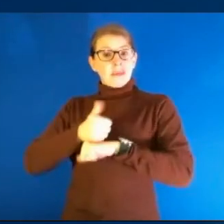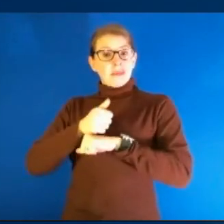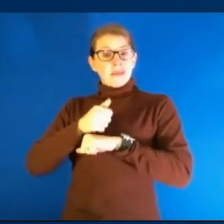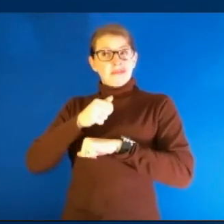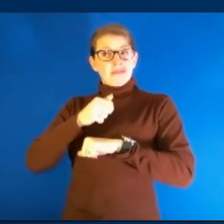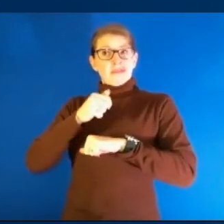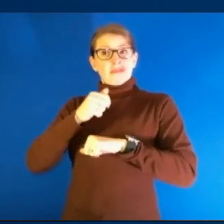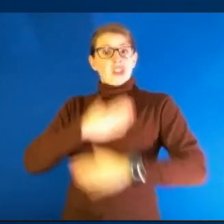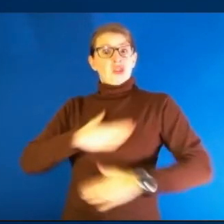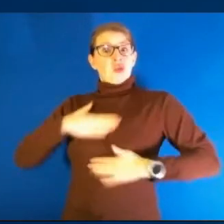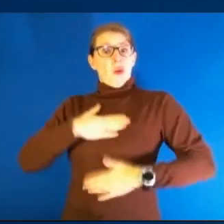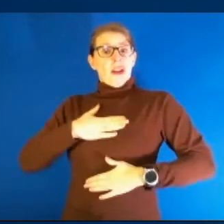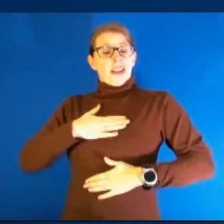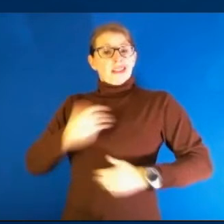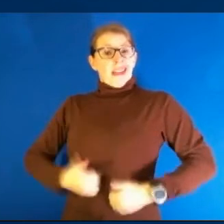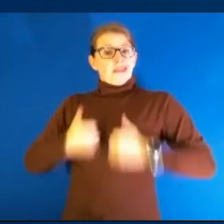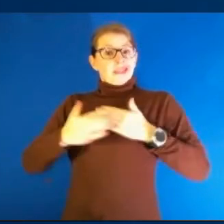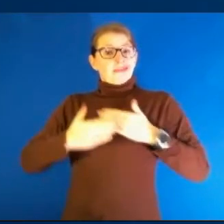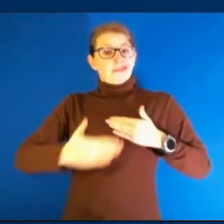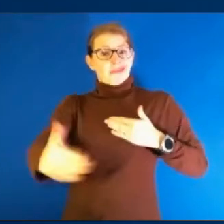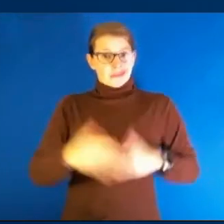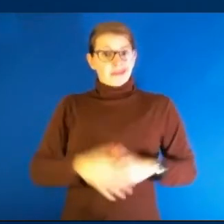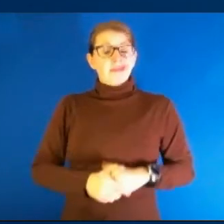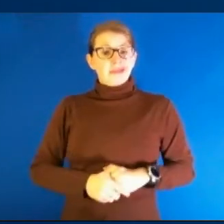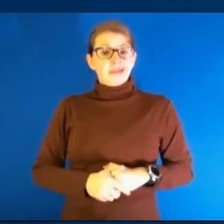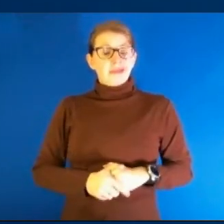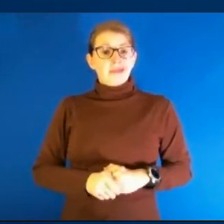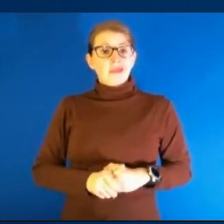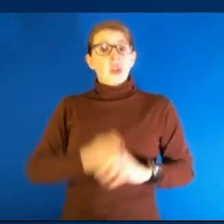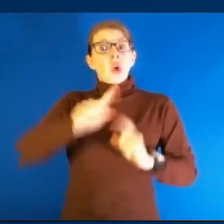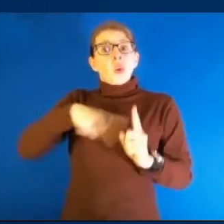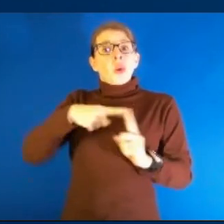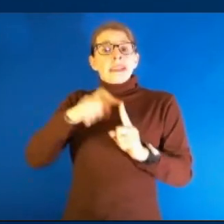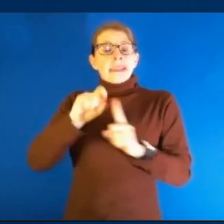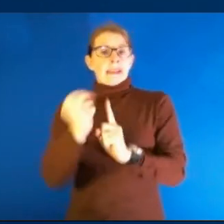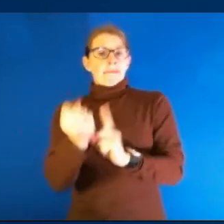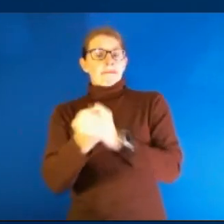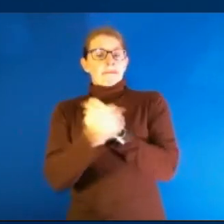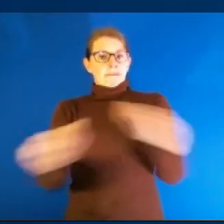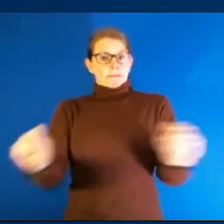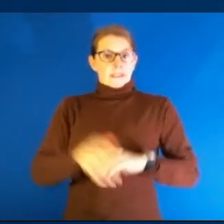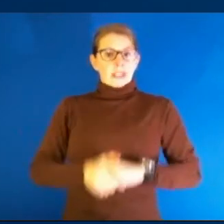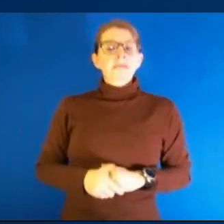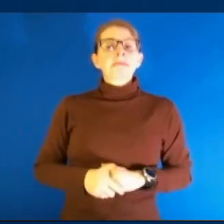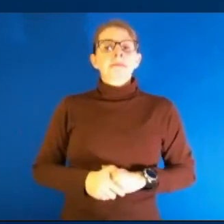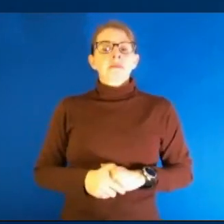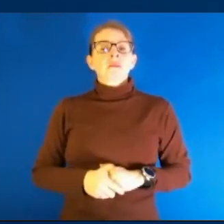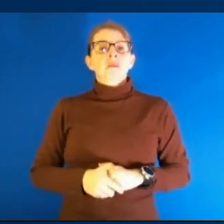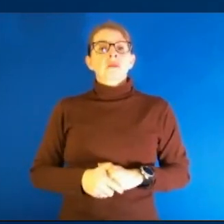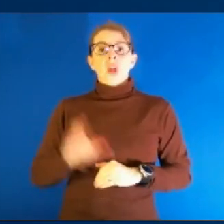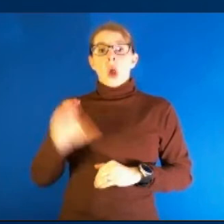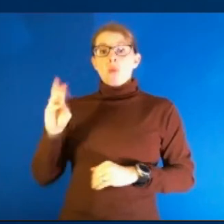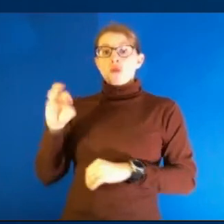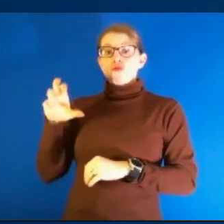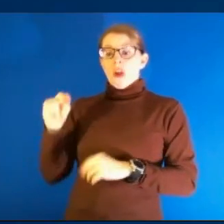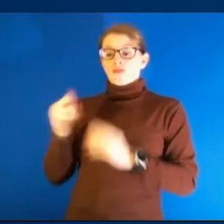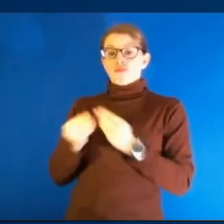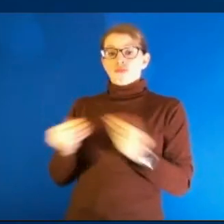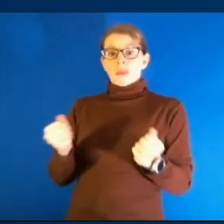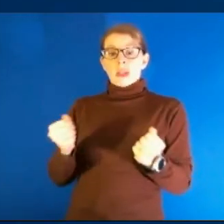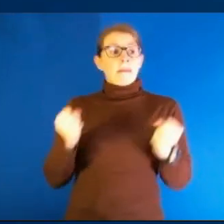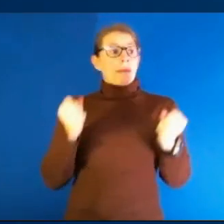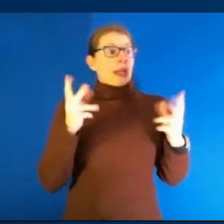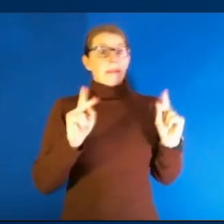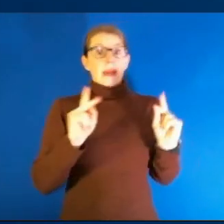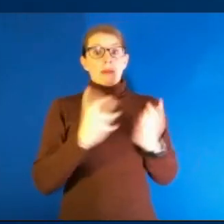joy when we can at a safer moment. And as Omicron begins to fade and people are vaccinated, and a lot of people will have had some